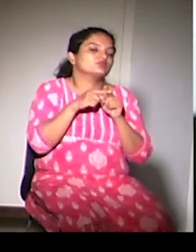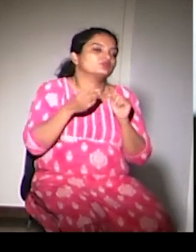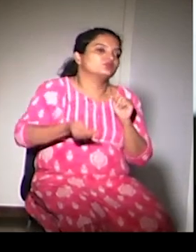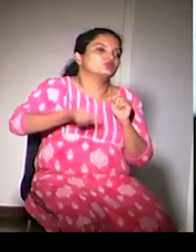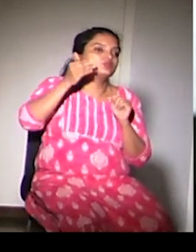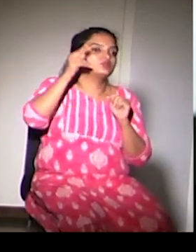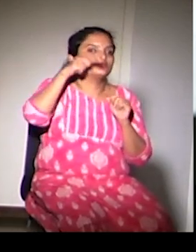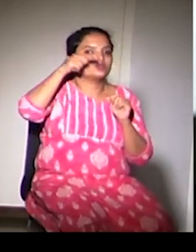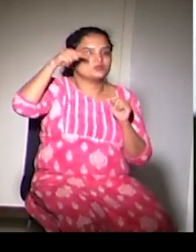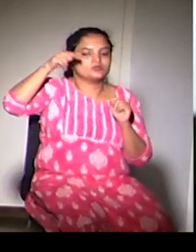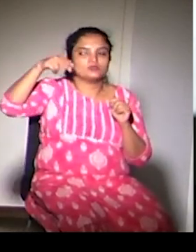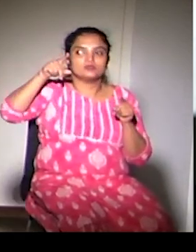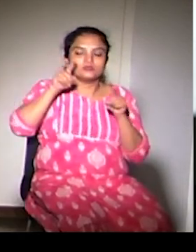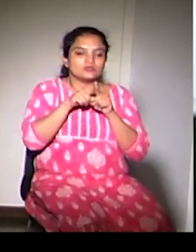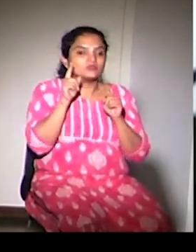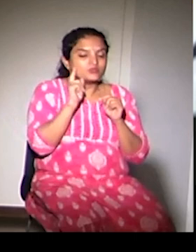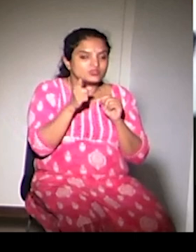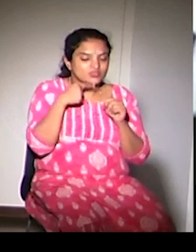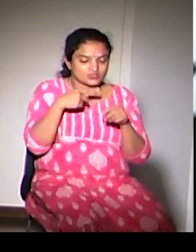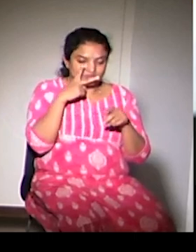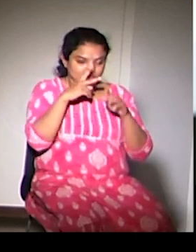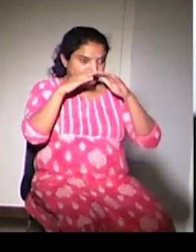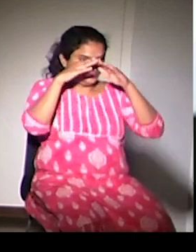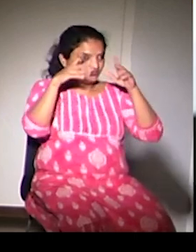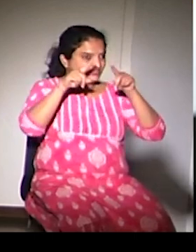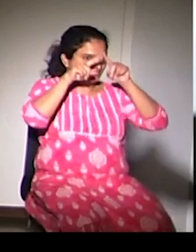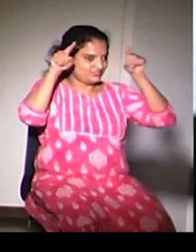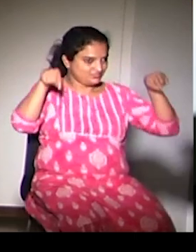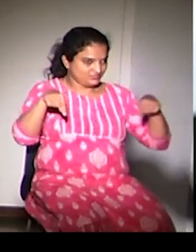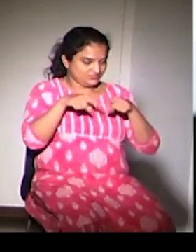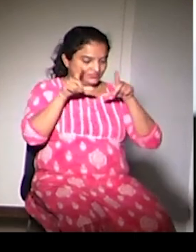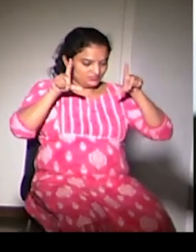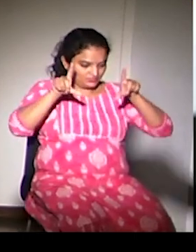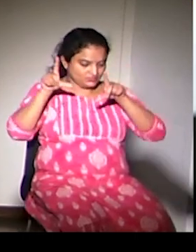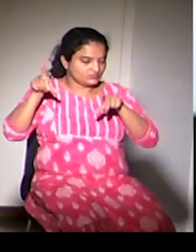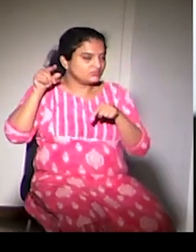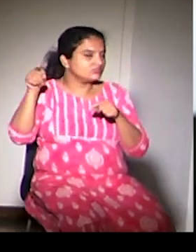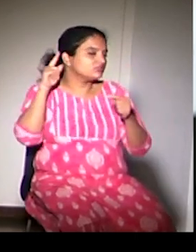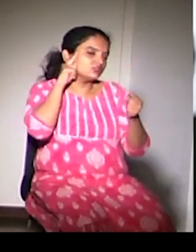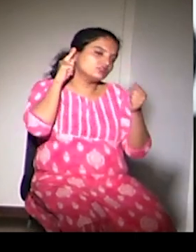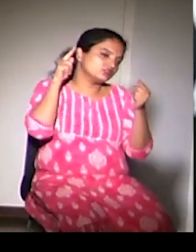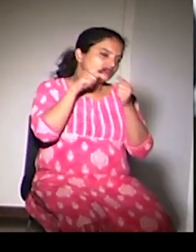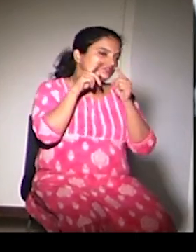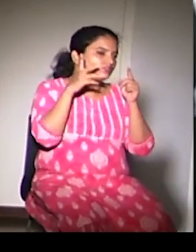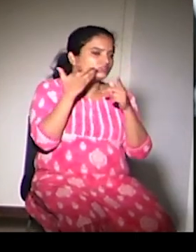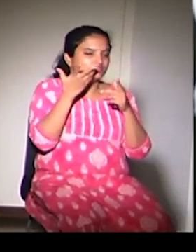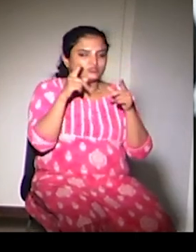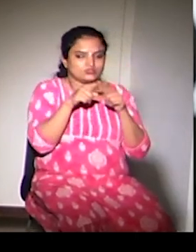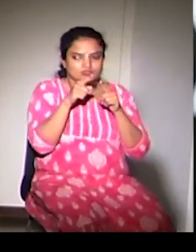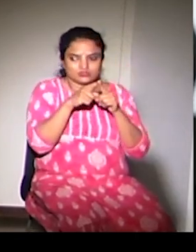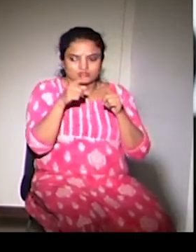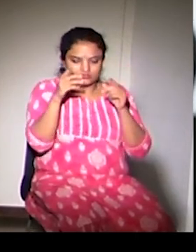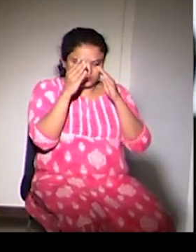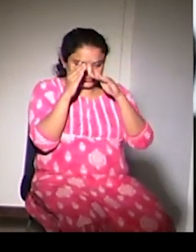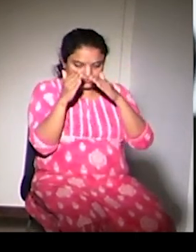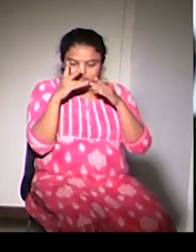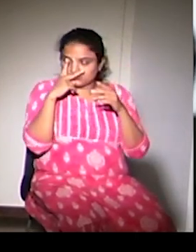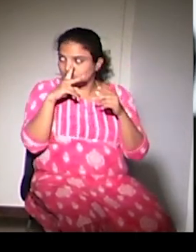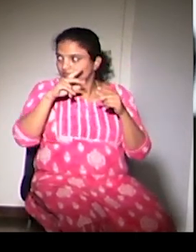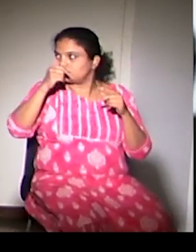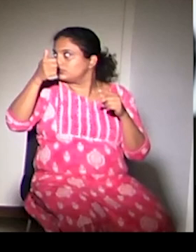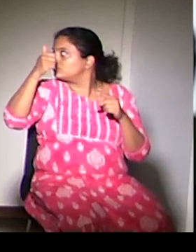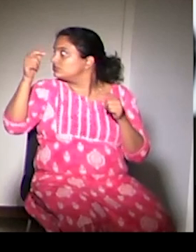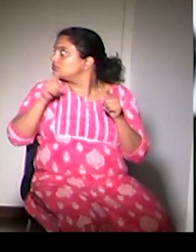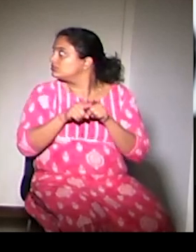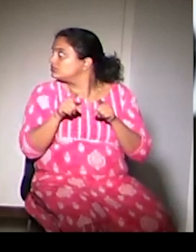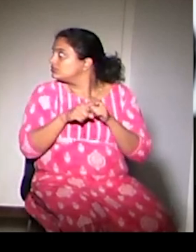But the tiles were used here perhaps in a more practical way than you'd see on some of the other buildings we've looked